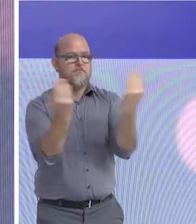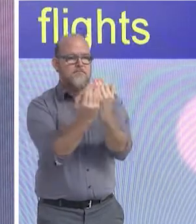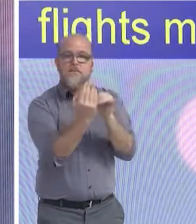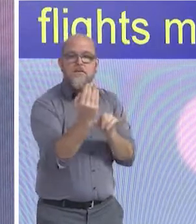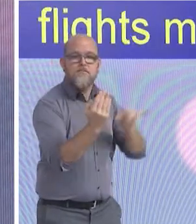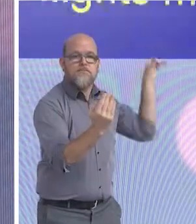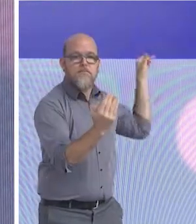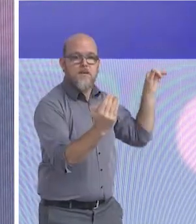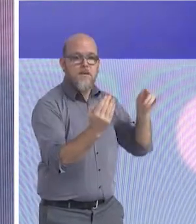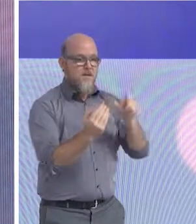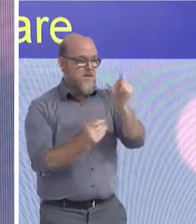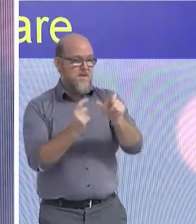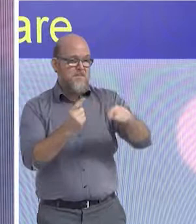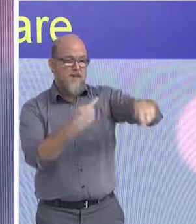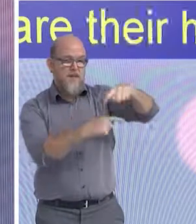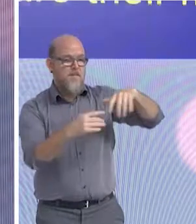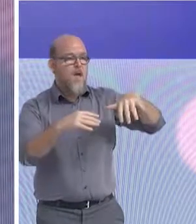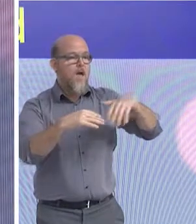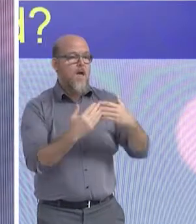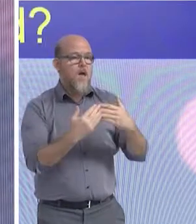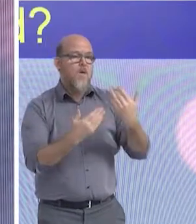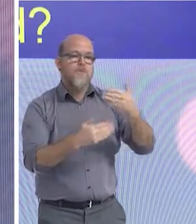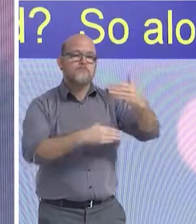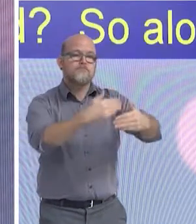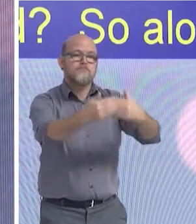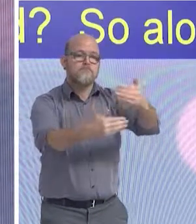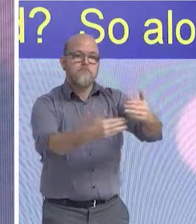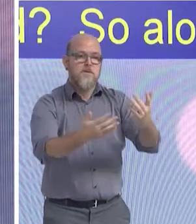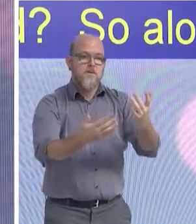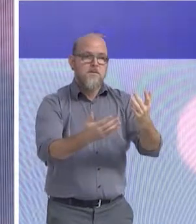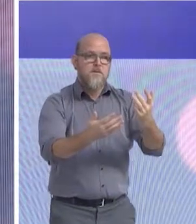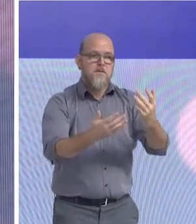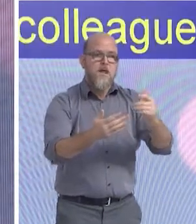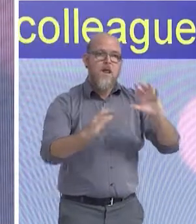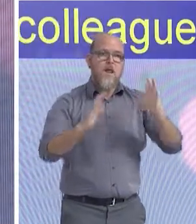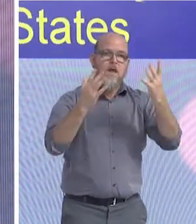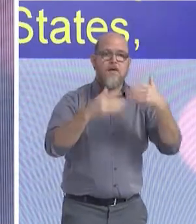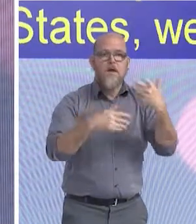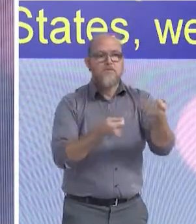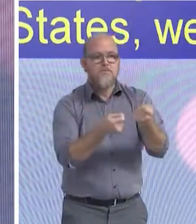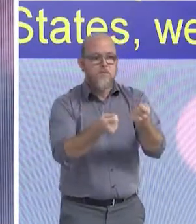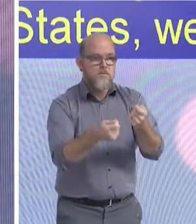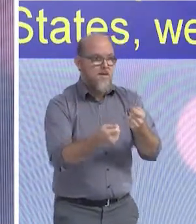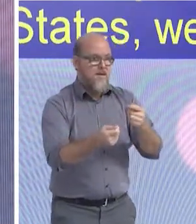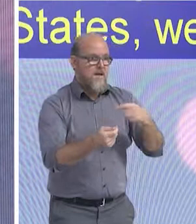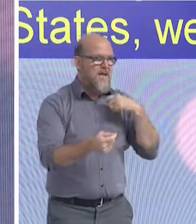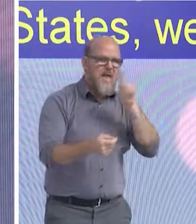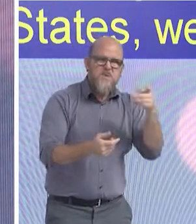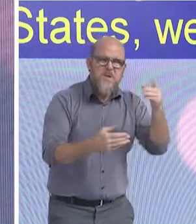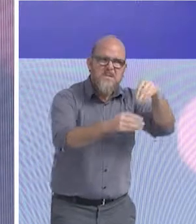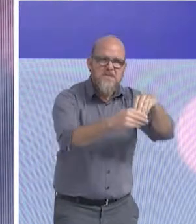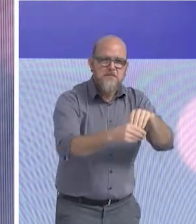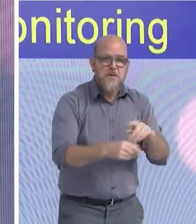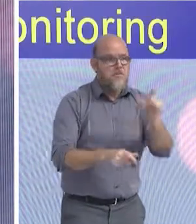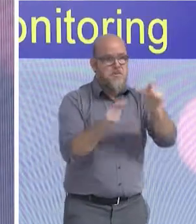rights protected? So along with about 17 of my colleagues in the member states, we all did reports on the monitoring and the human